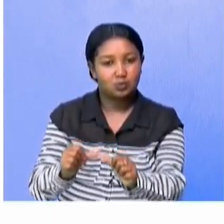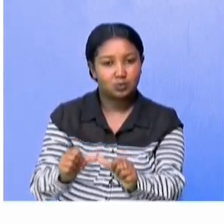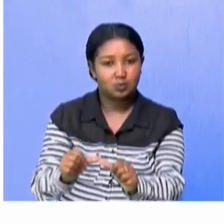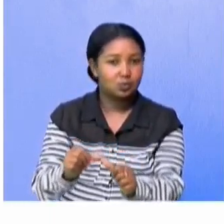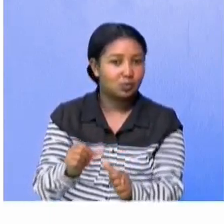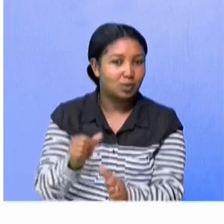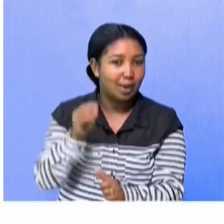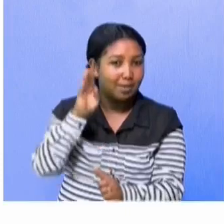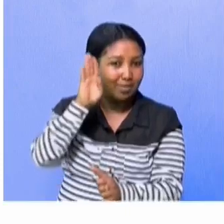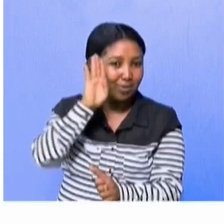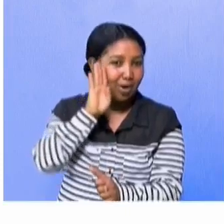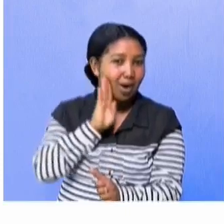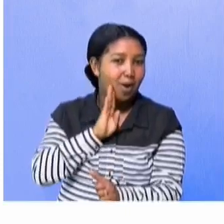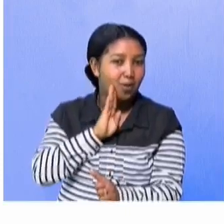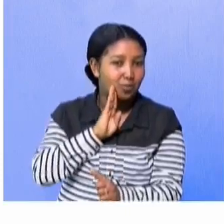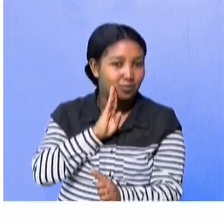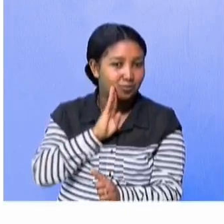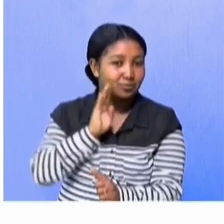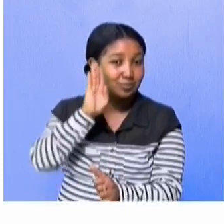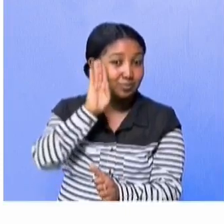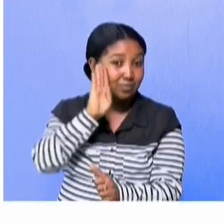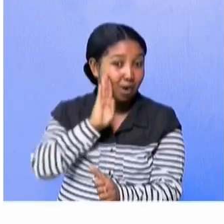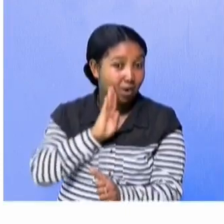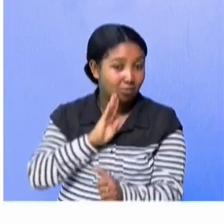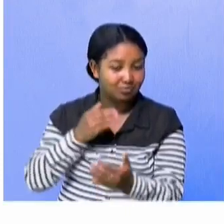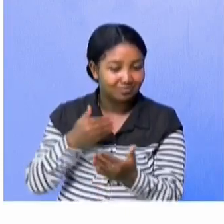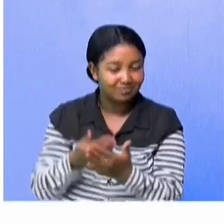brown. Until it becomes